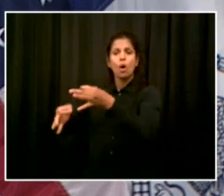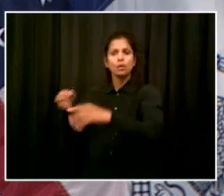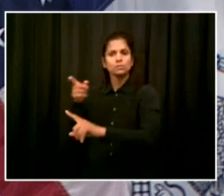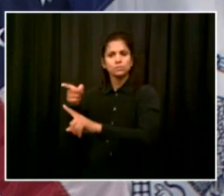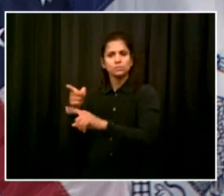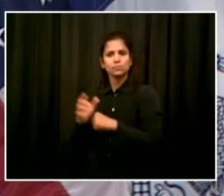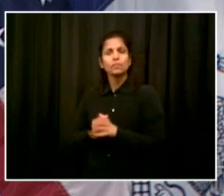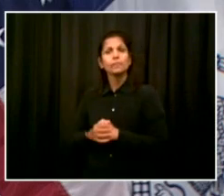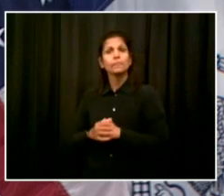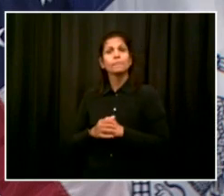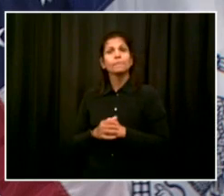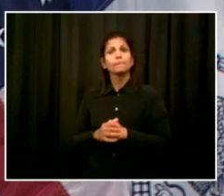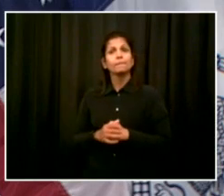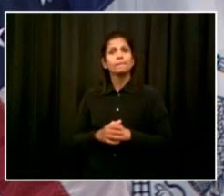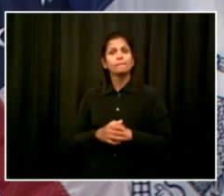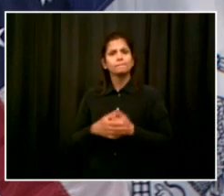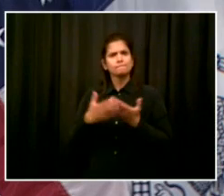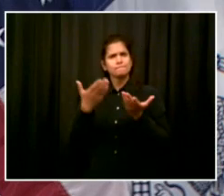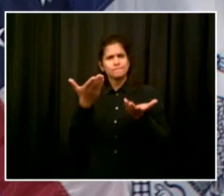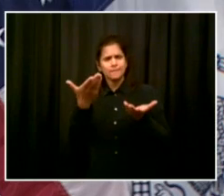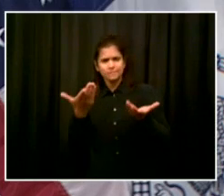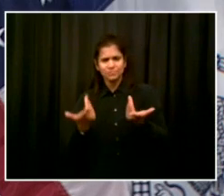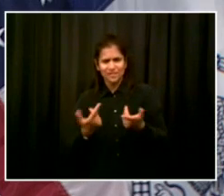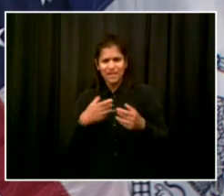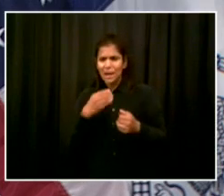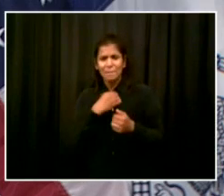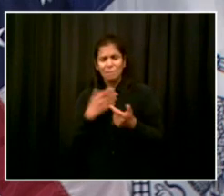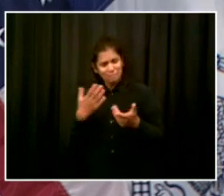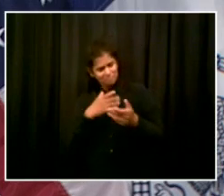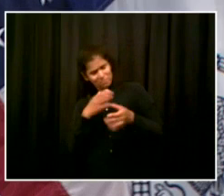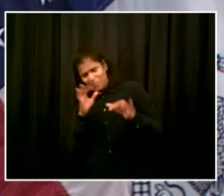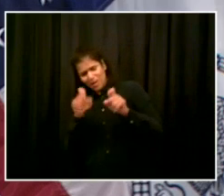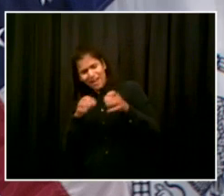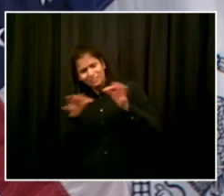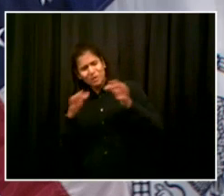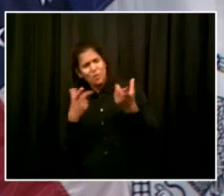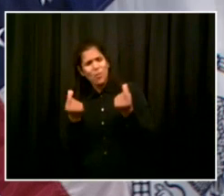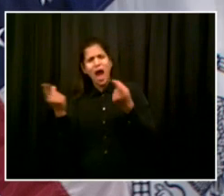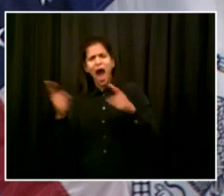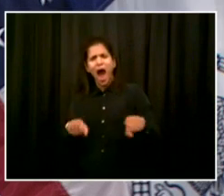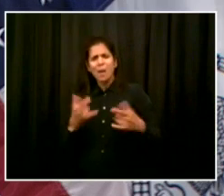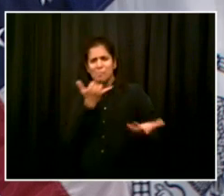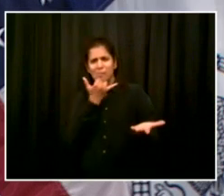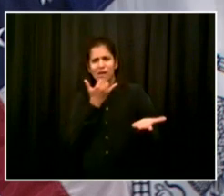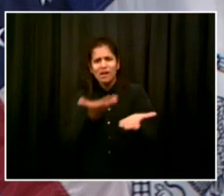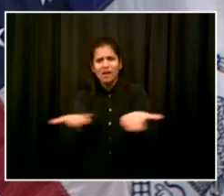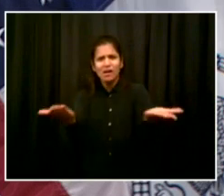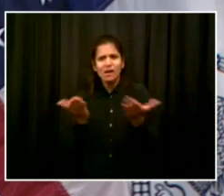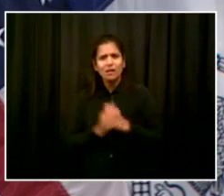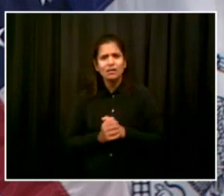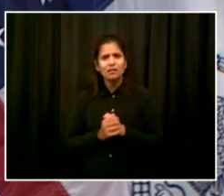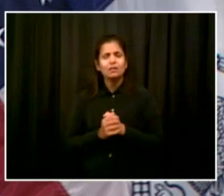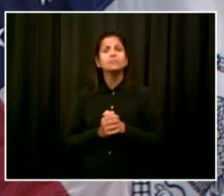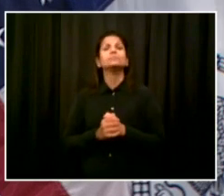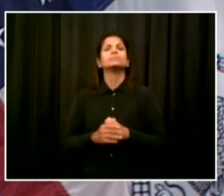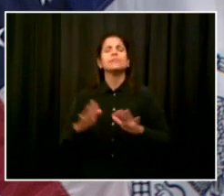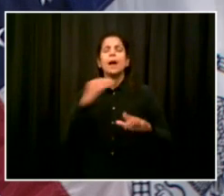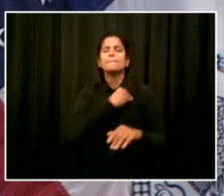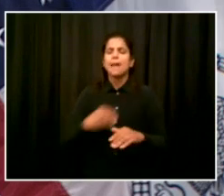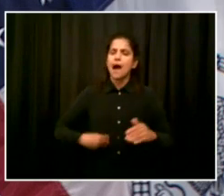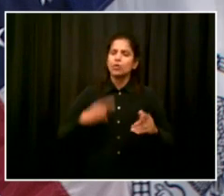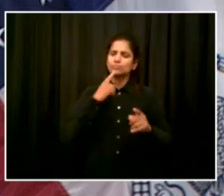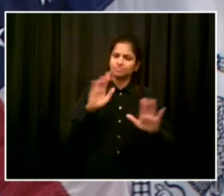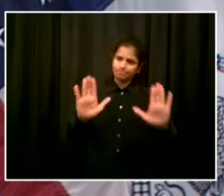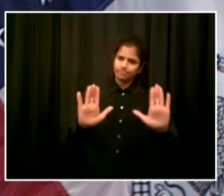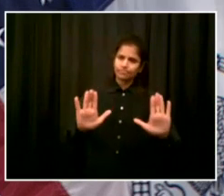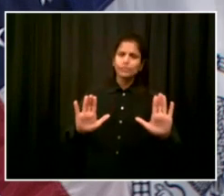seems like. Gloria, look, I think it's more foundational than that. And I've said it a bunch of times. So again, I'm going to challenge, with great respect to my colleagues in the media, I'm going to